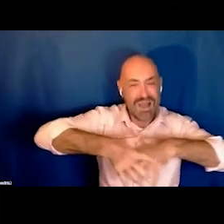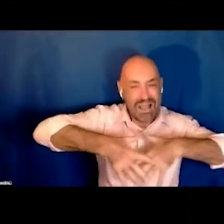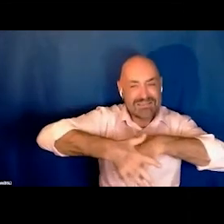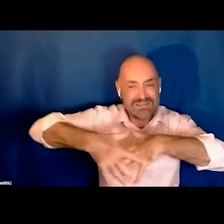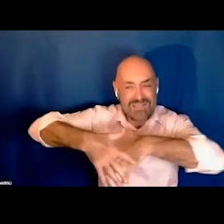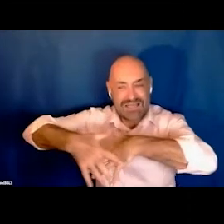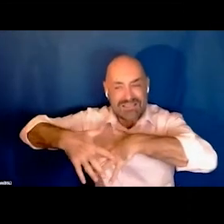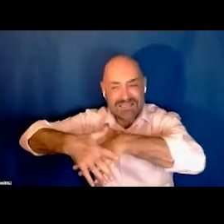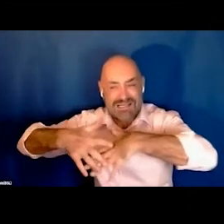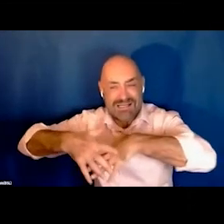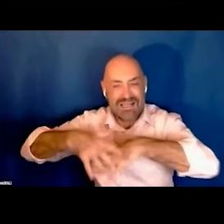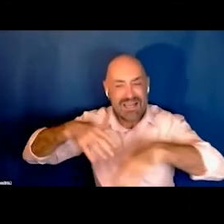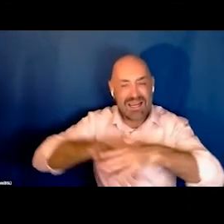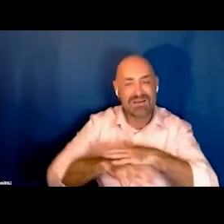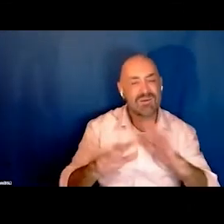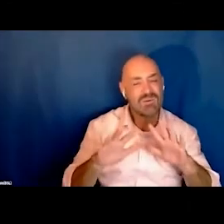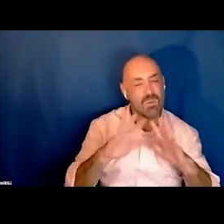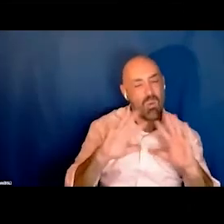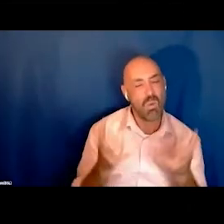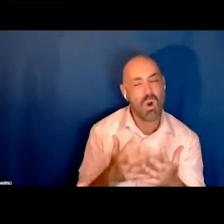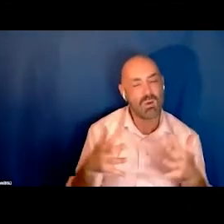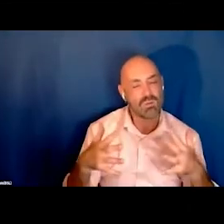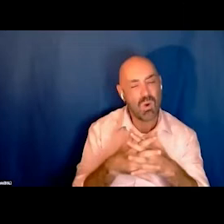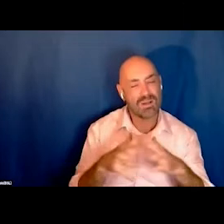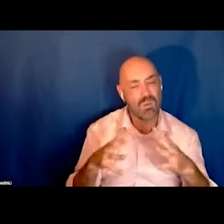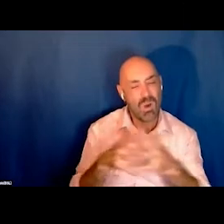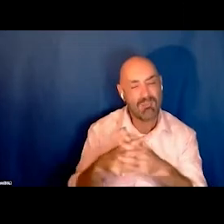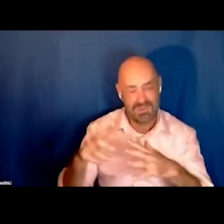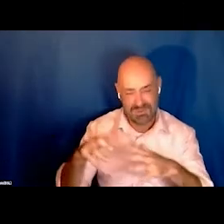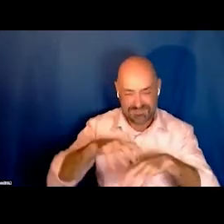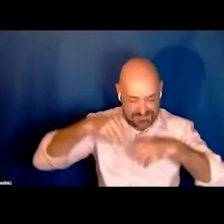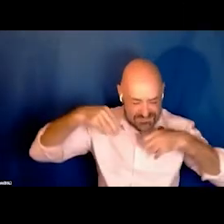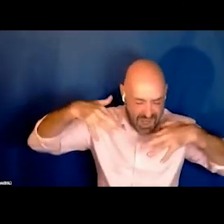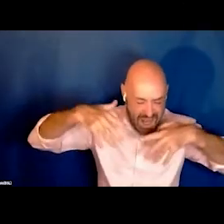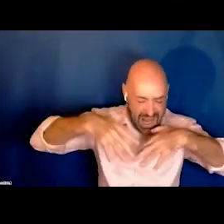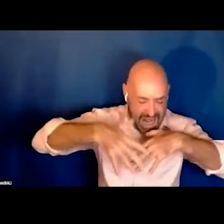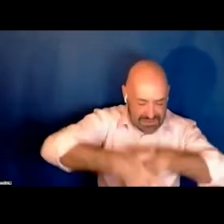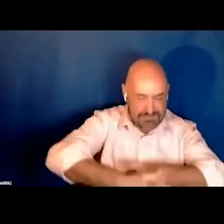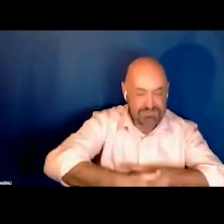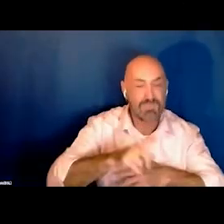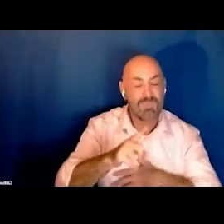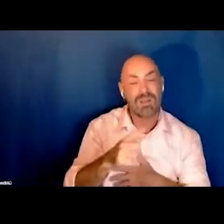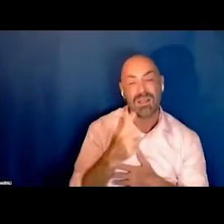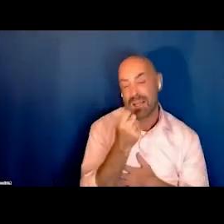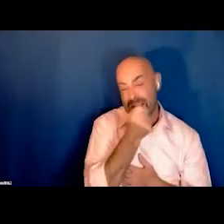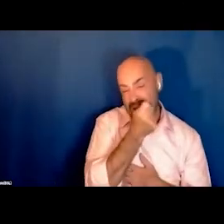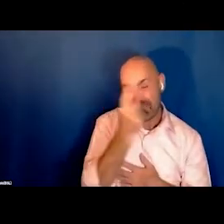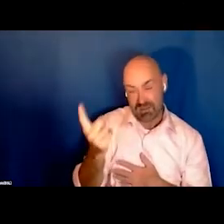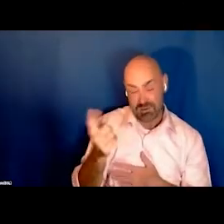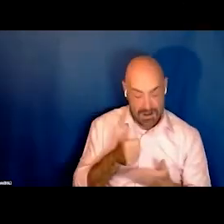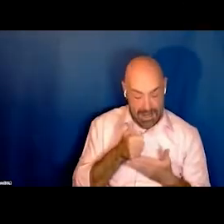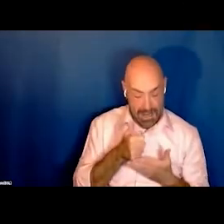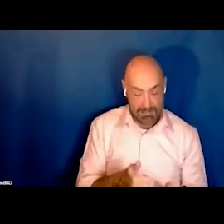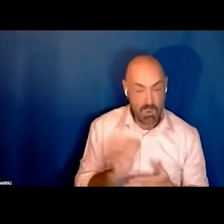wide web that has nutrients to all of the different trees. And so if we help all of those